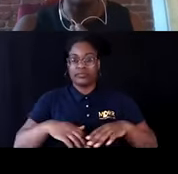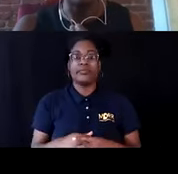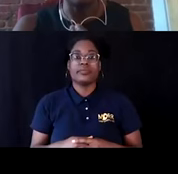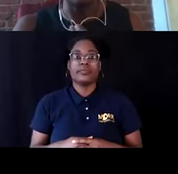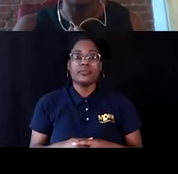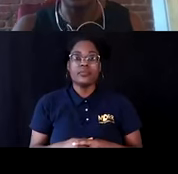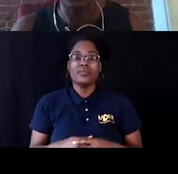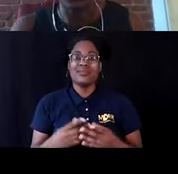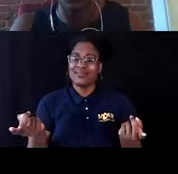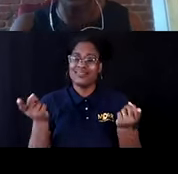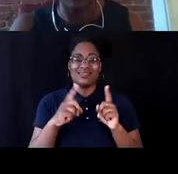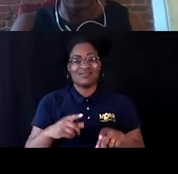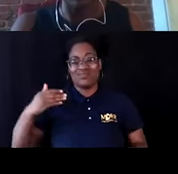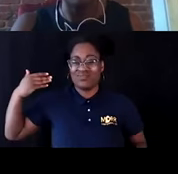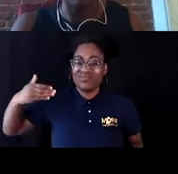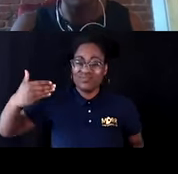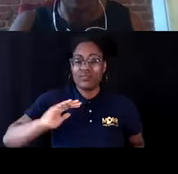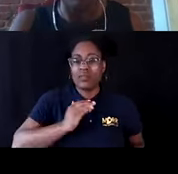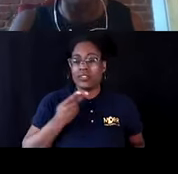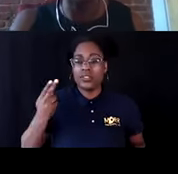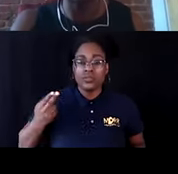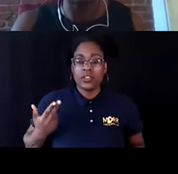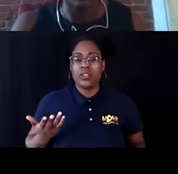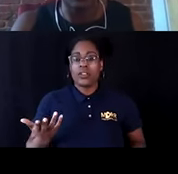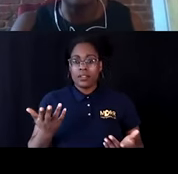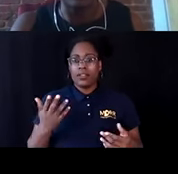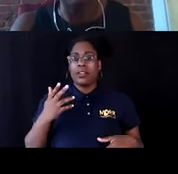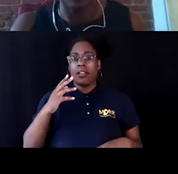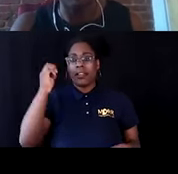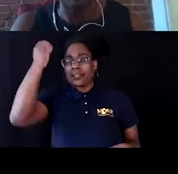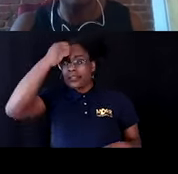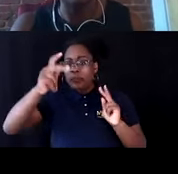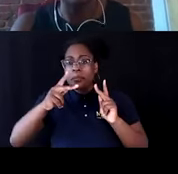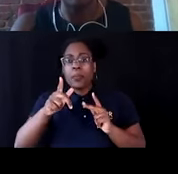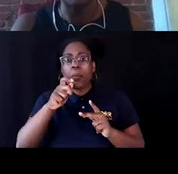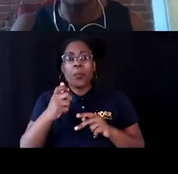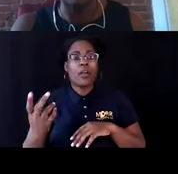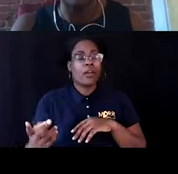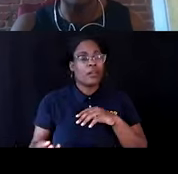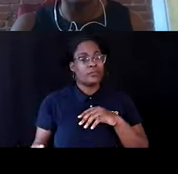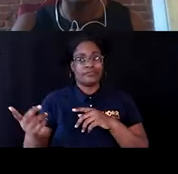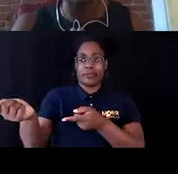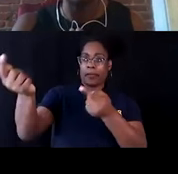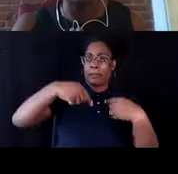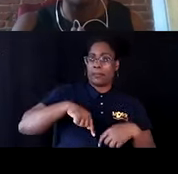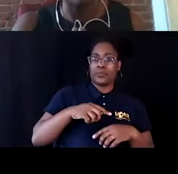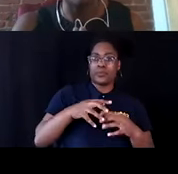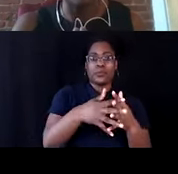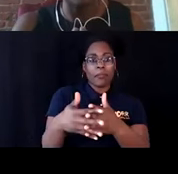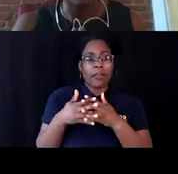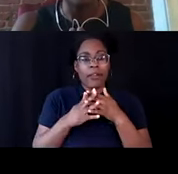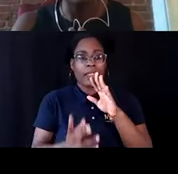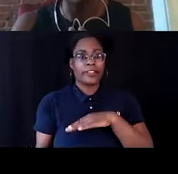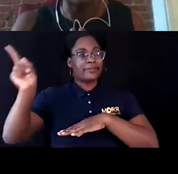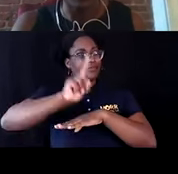then stole that land from them, used enslaved Africans or the labor of enslaved Africans to build some